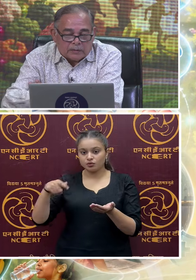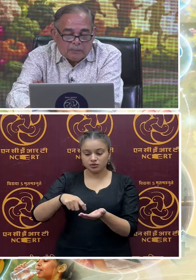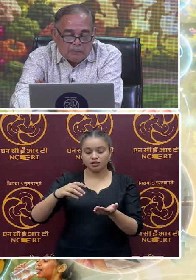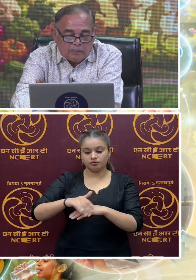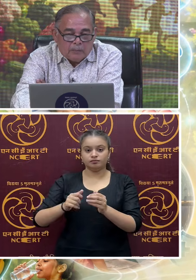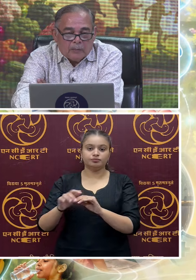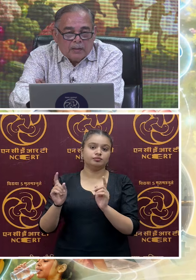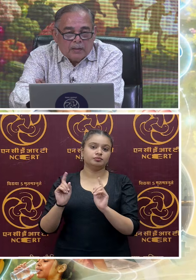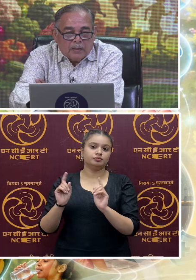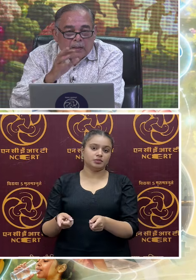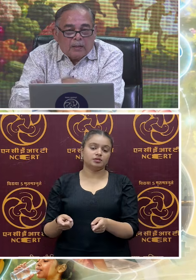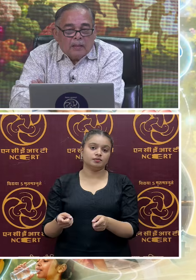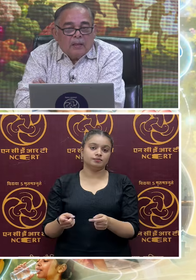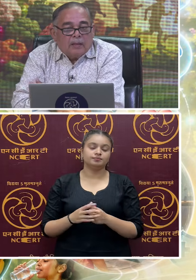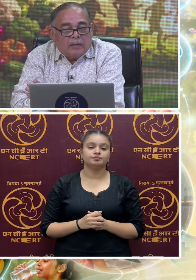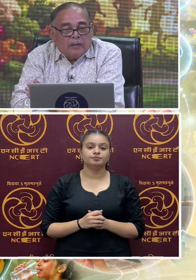served.